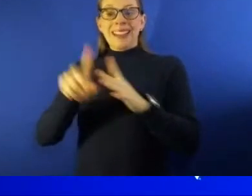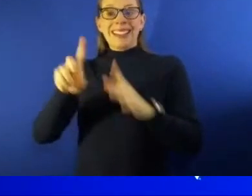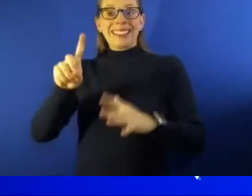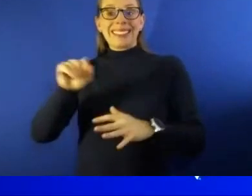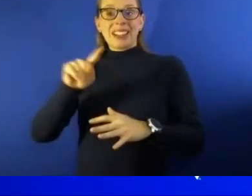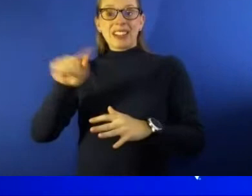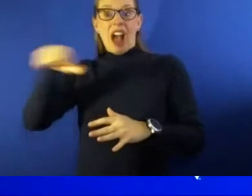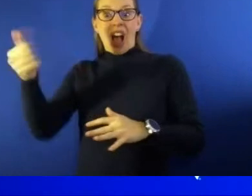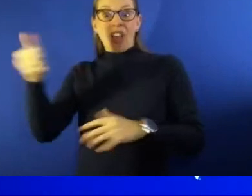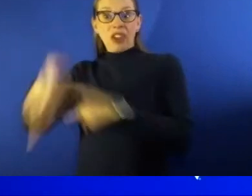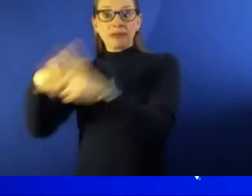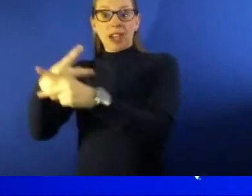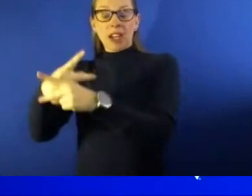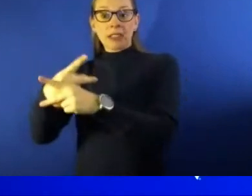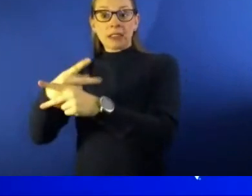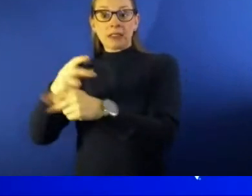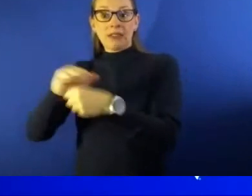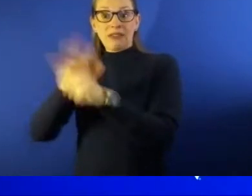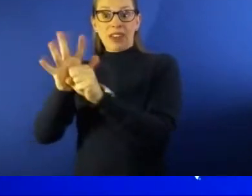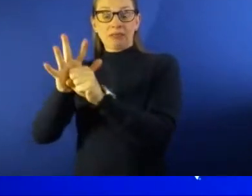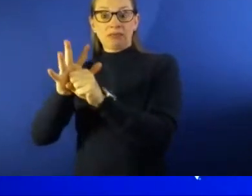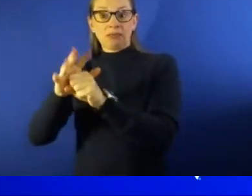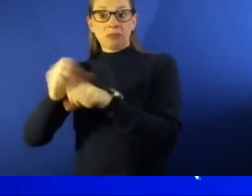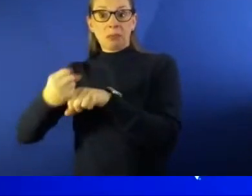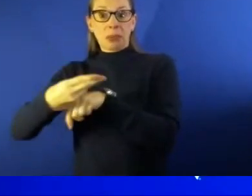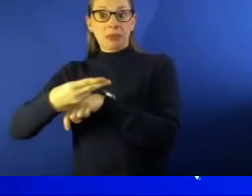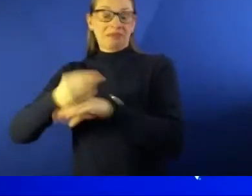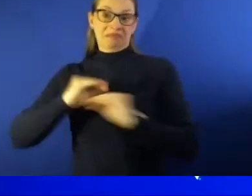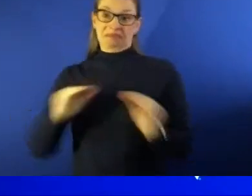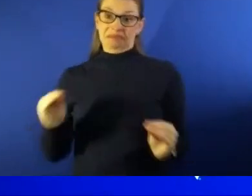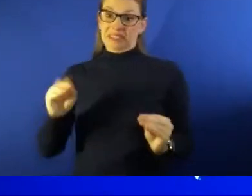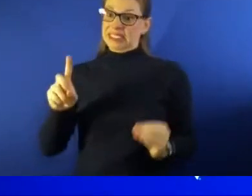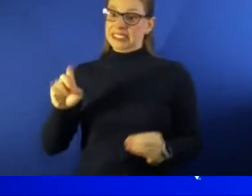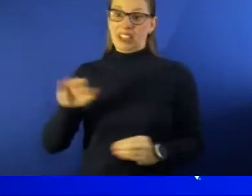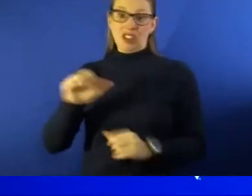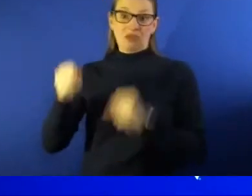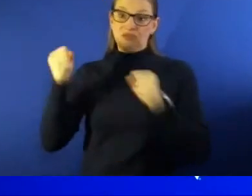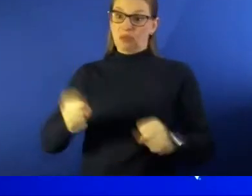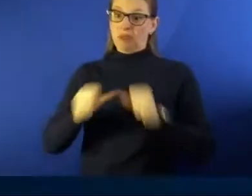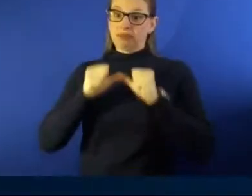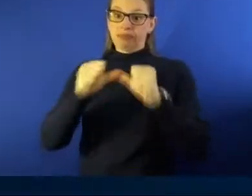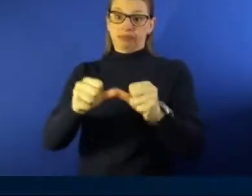in any geographic region it's gotten into. So I don't know if that helps answer your question.